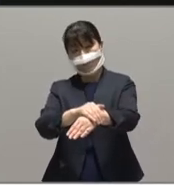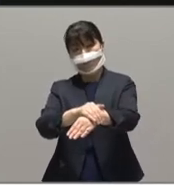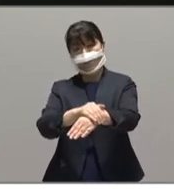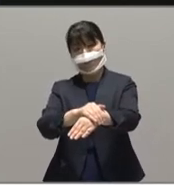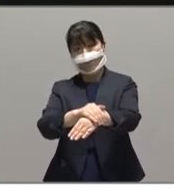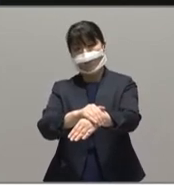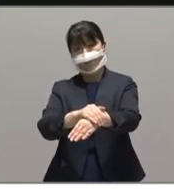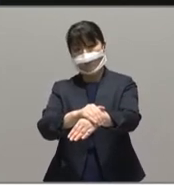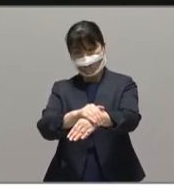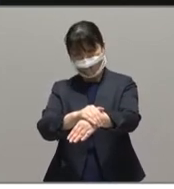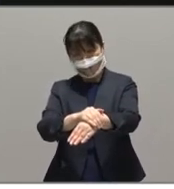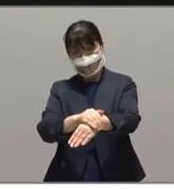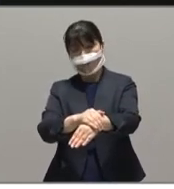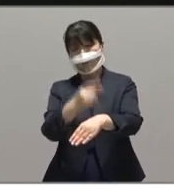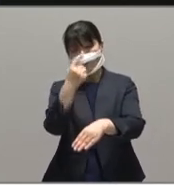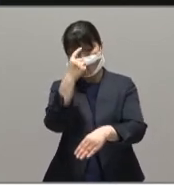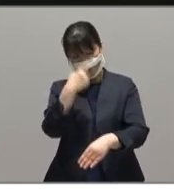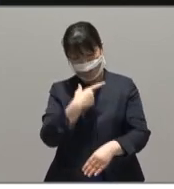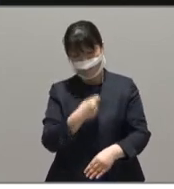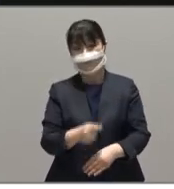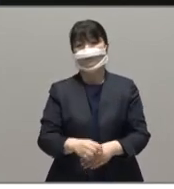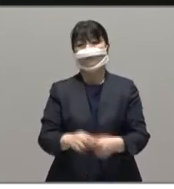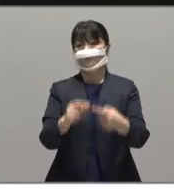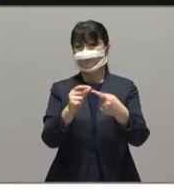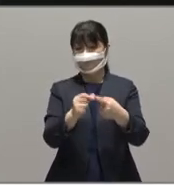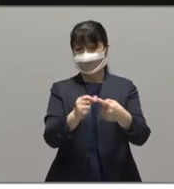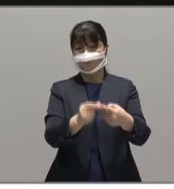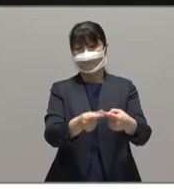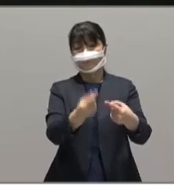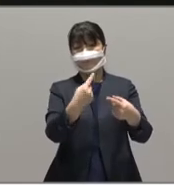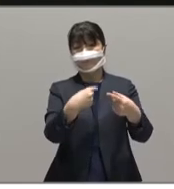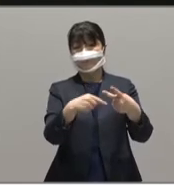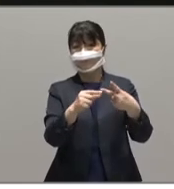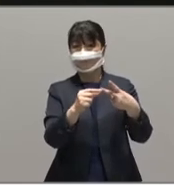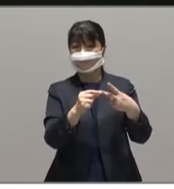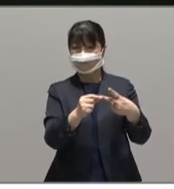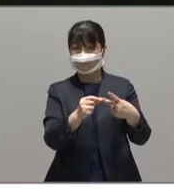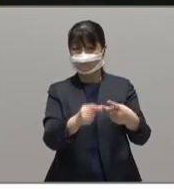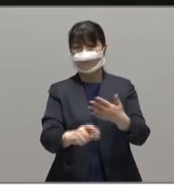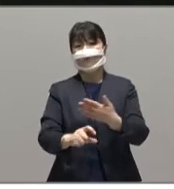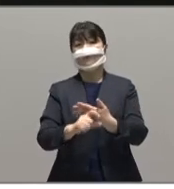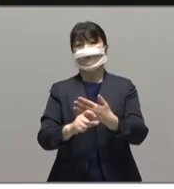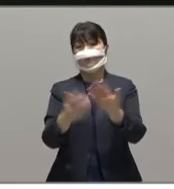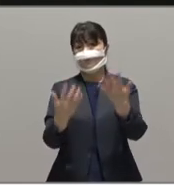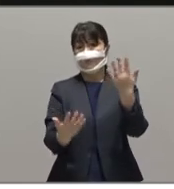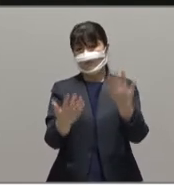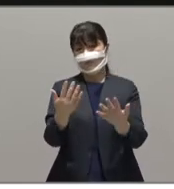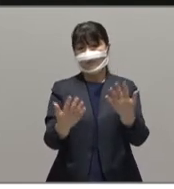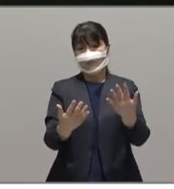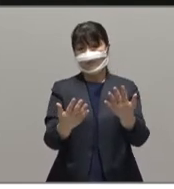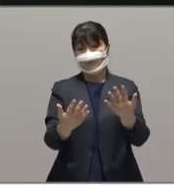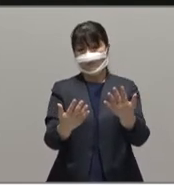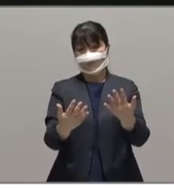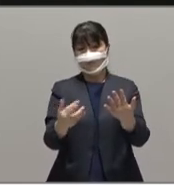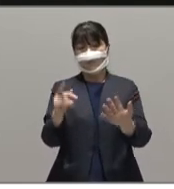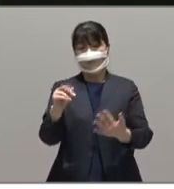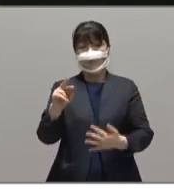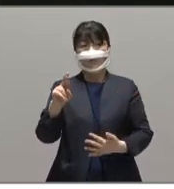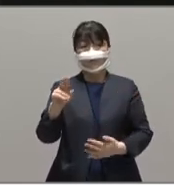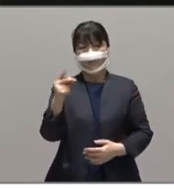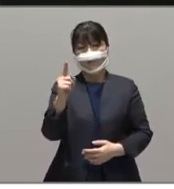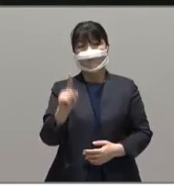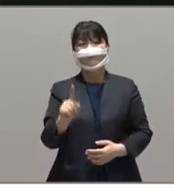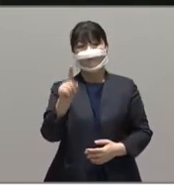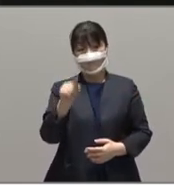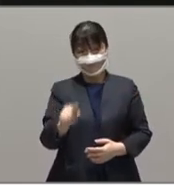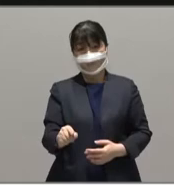bring those people actually to forest? What's the method or ways that you can share with us in that regard? And